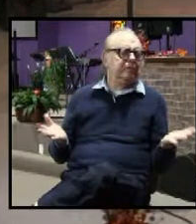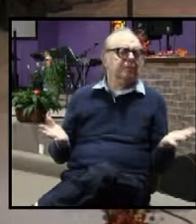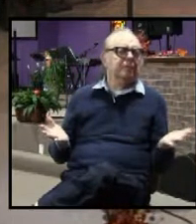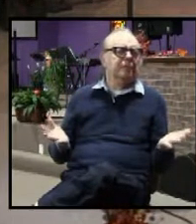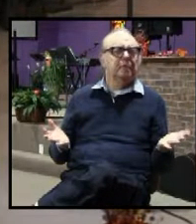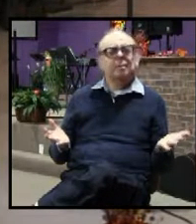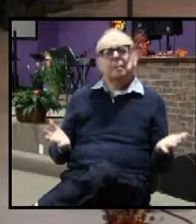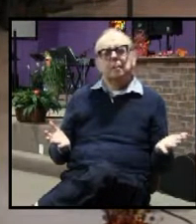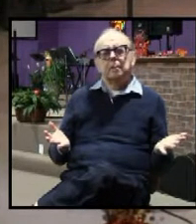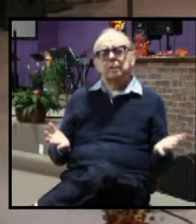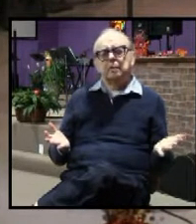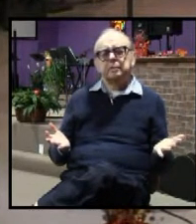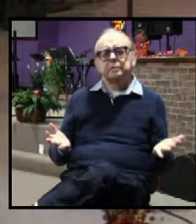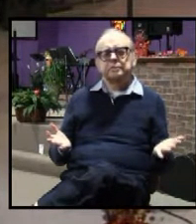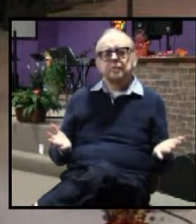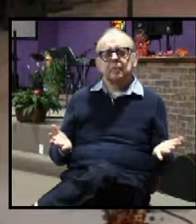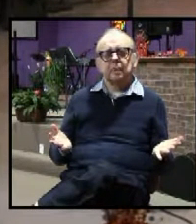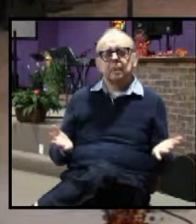whatever else?